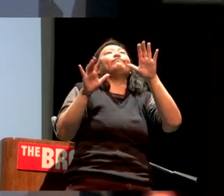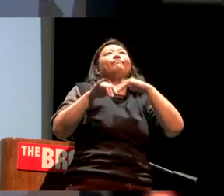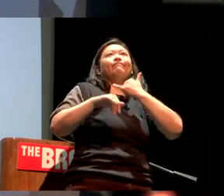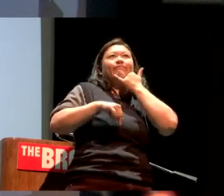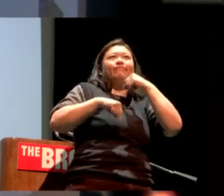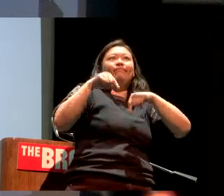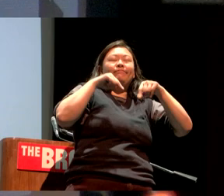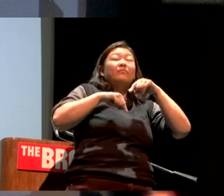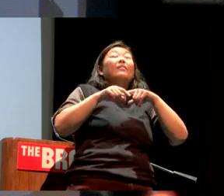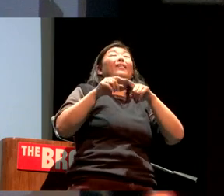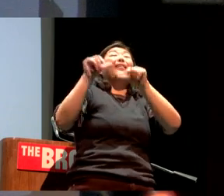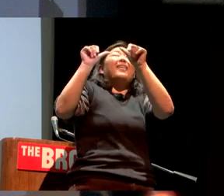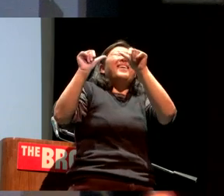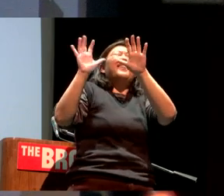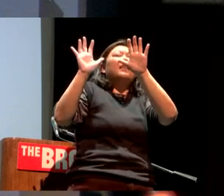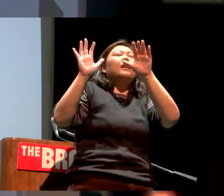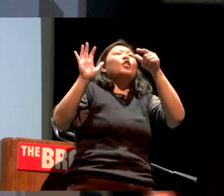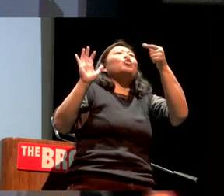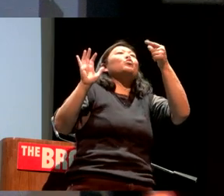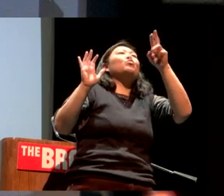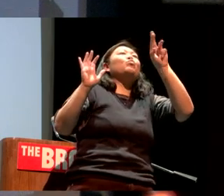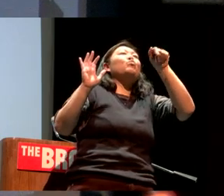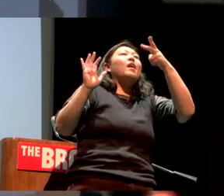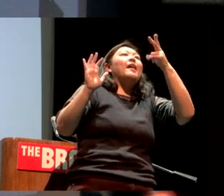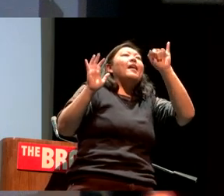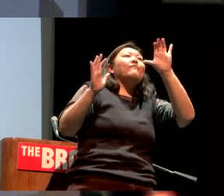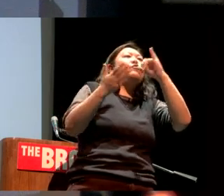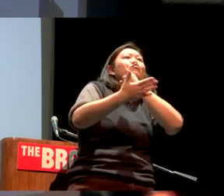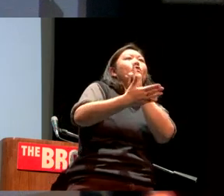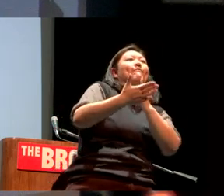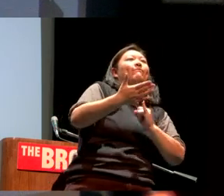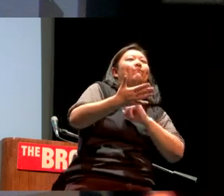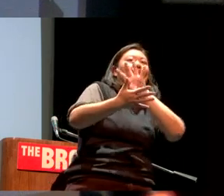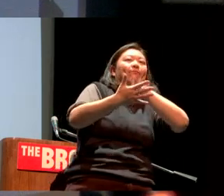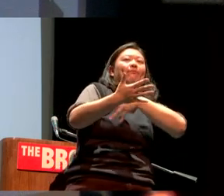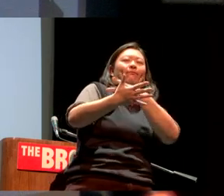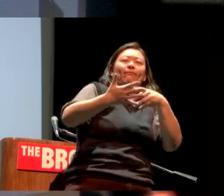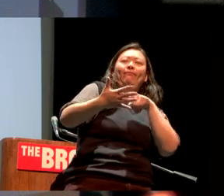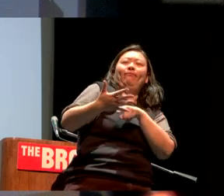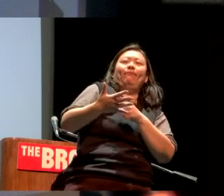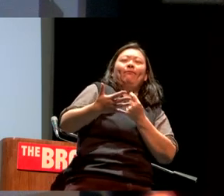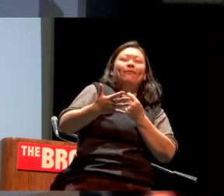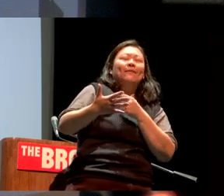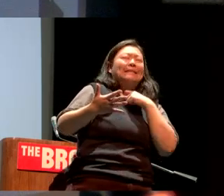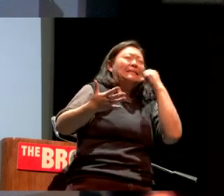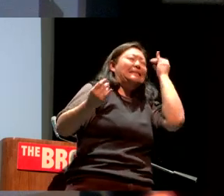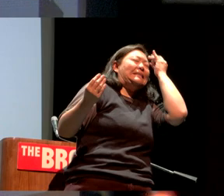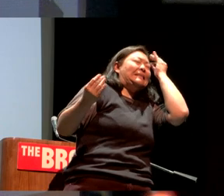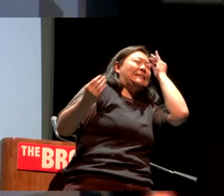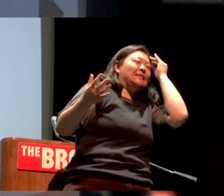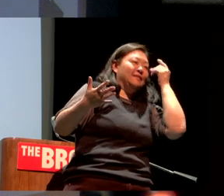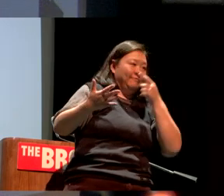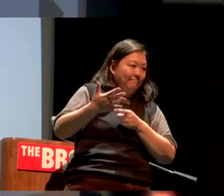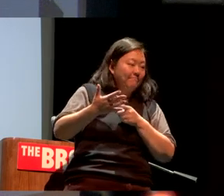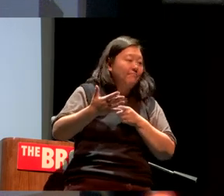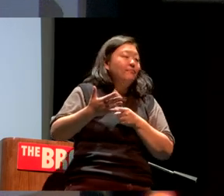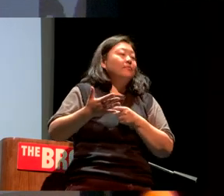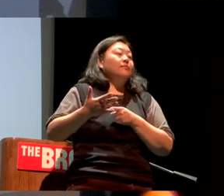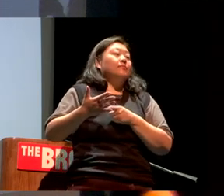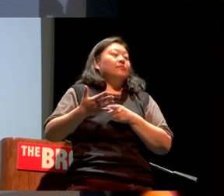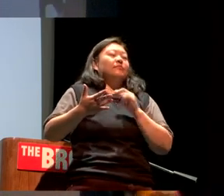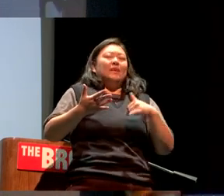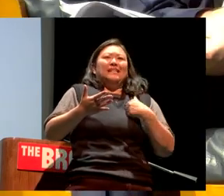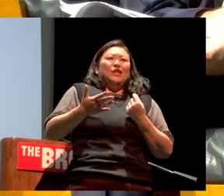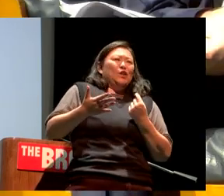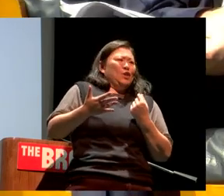So that is, you know, amazing next generation. That is my impression in the